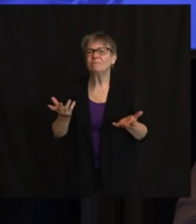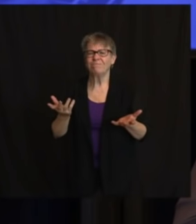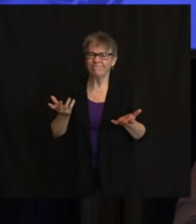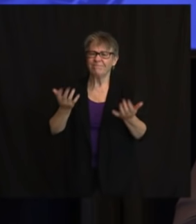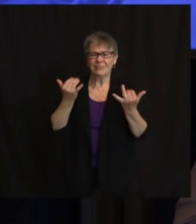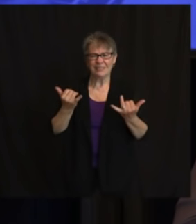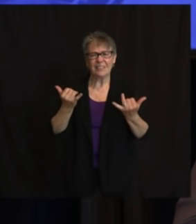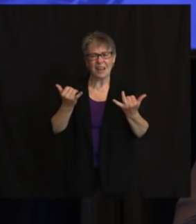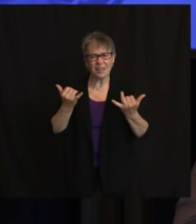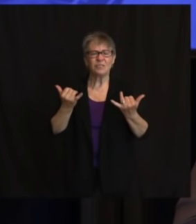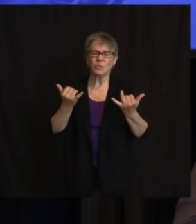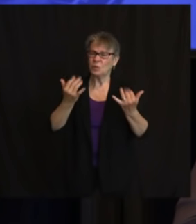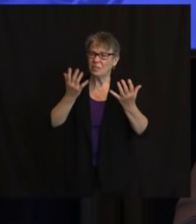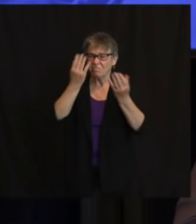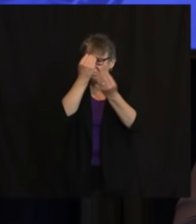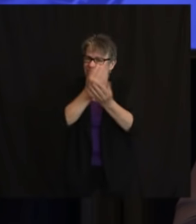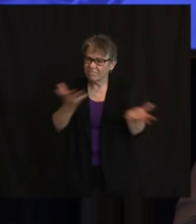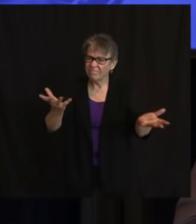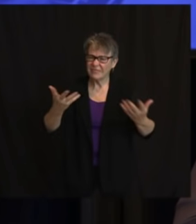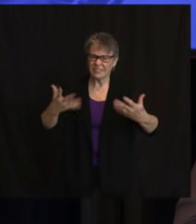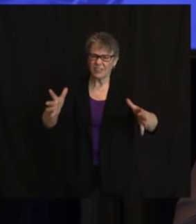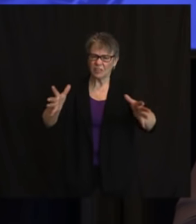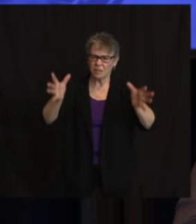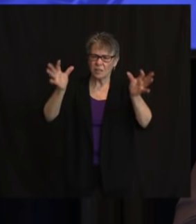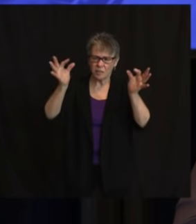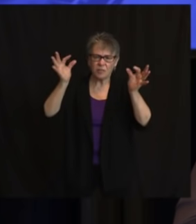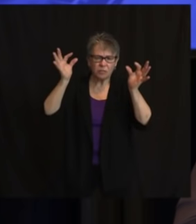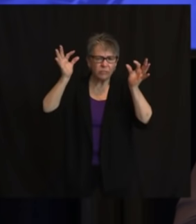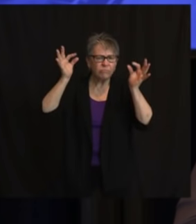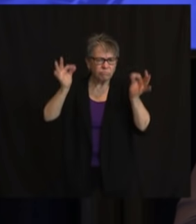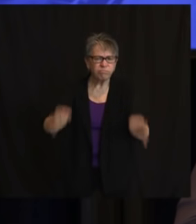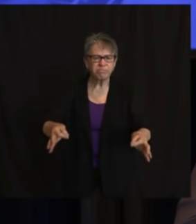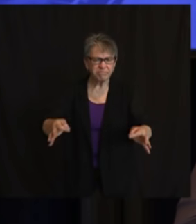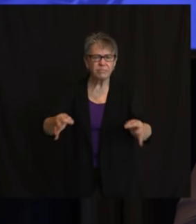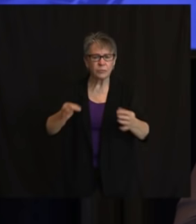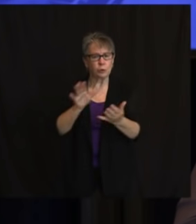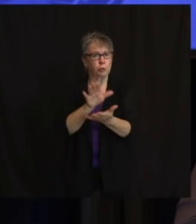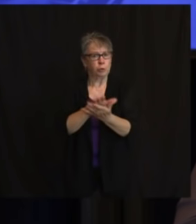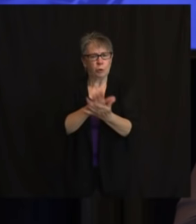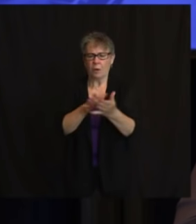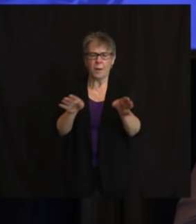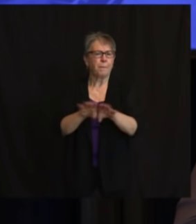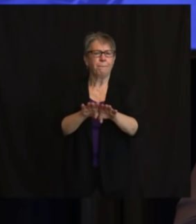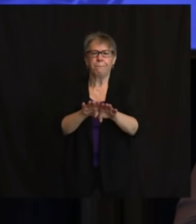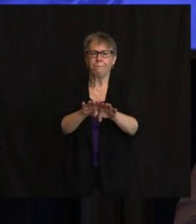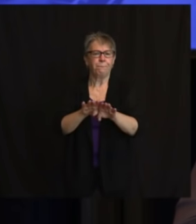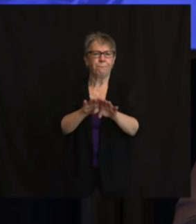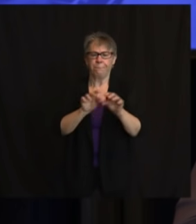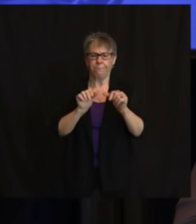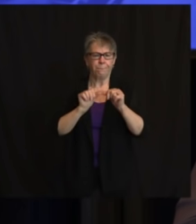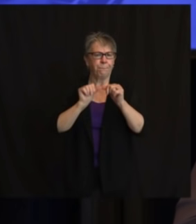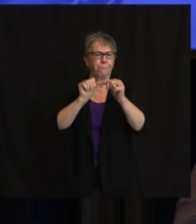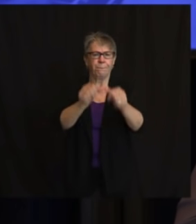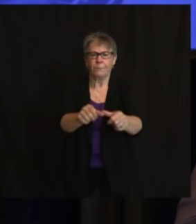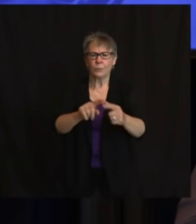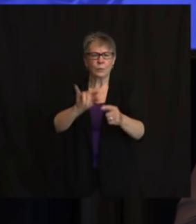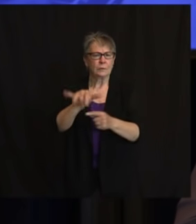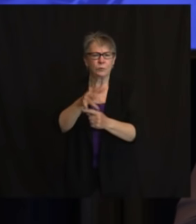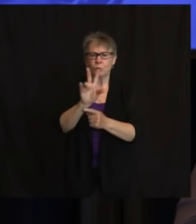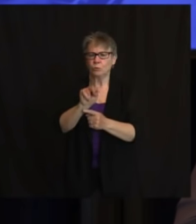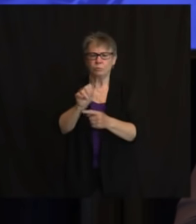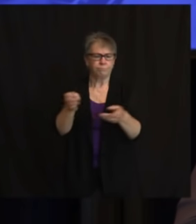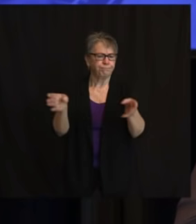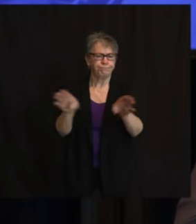remainder of the year will undoubtedly raise questions and concerns. I am dedicating every resources at my disposal to answer